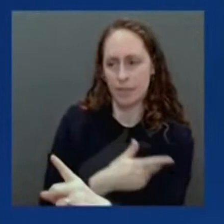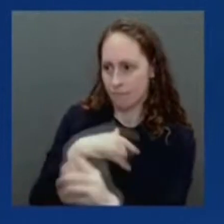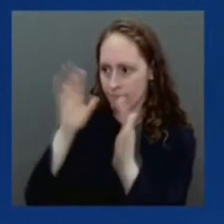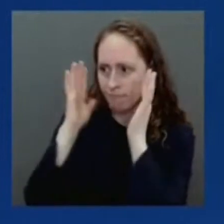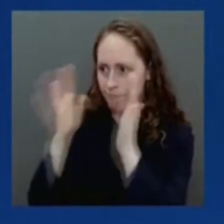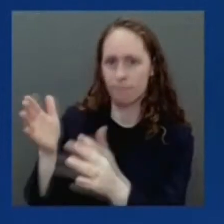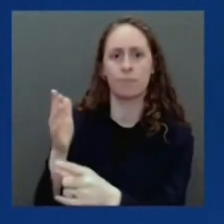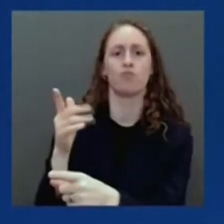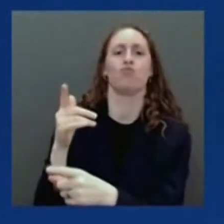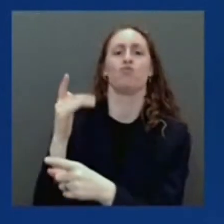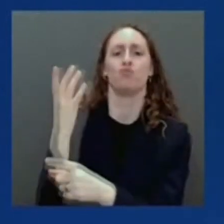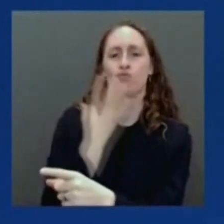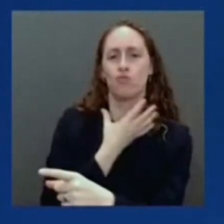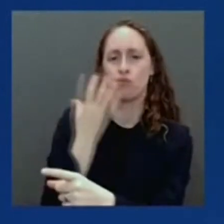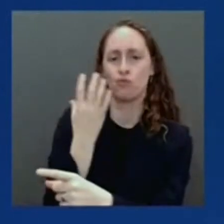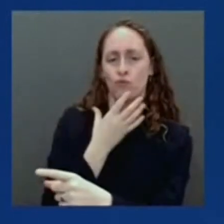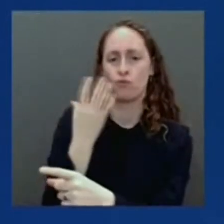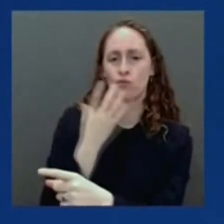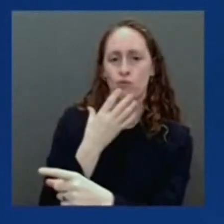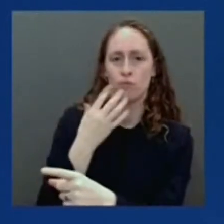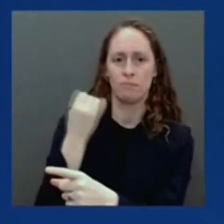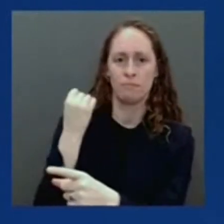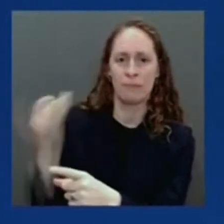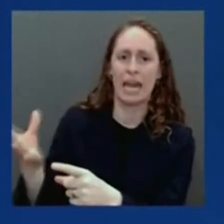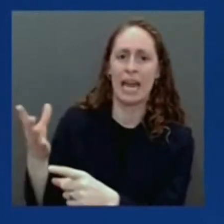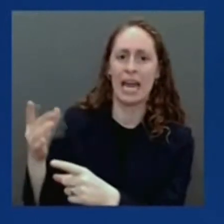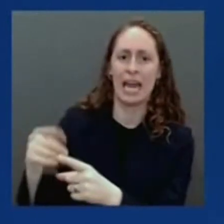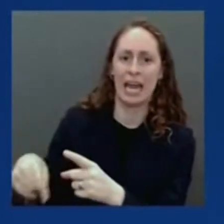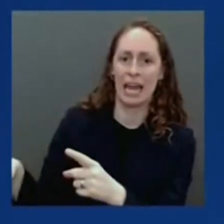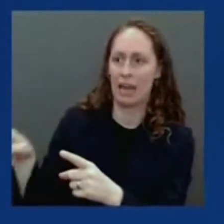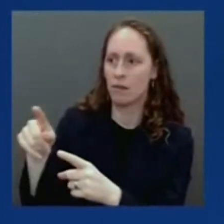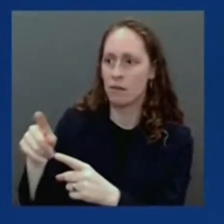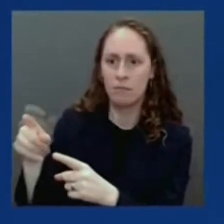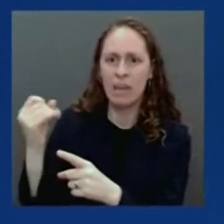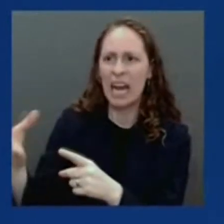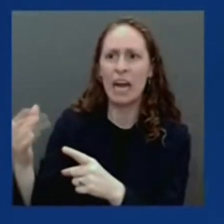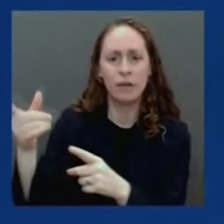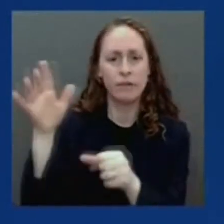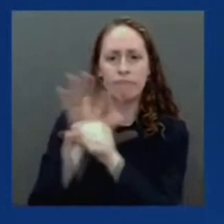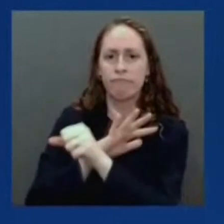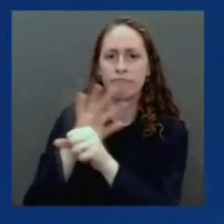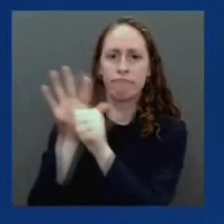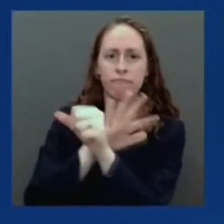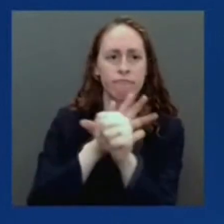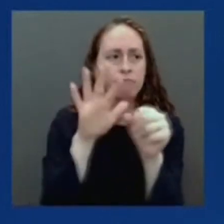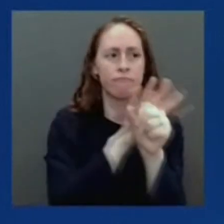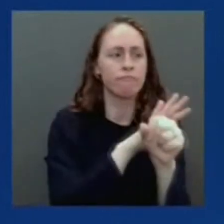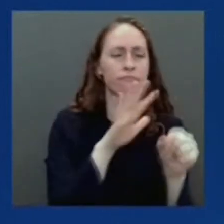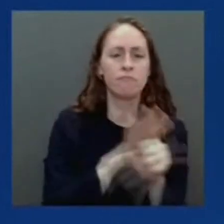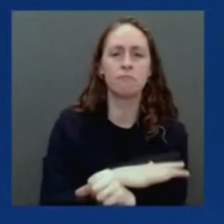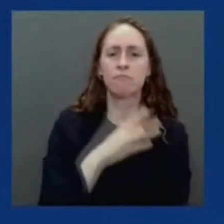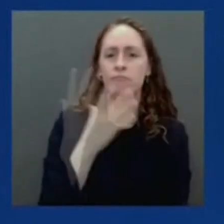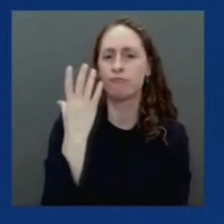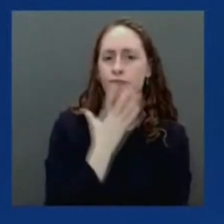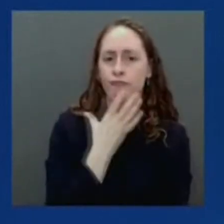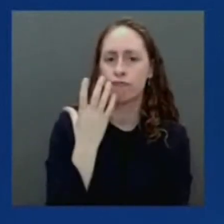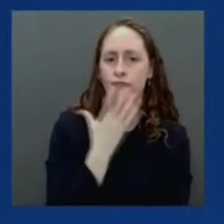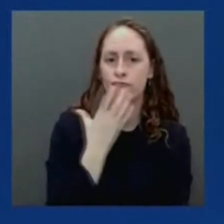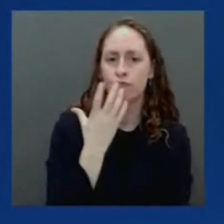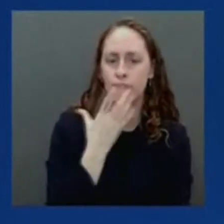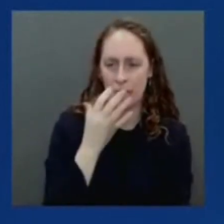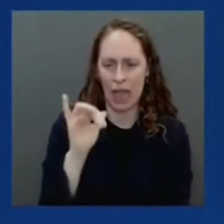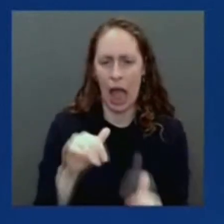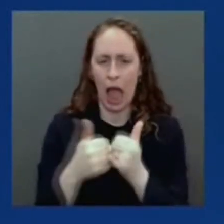many parts of the country still. So with that barometer, we've said before, Omicron milder does not